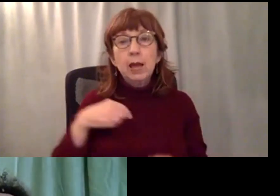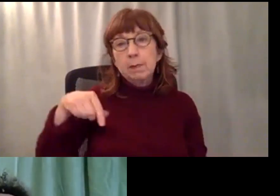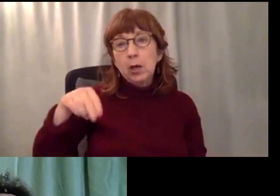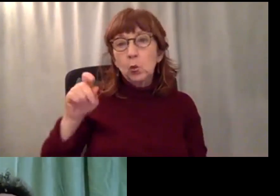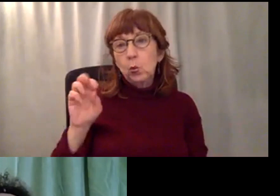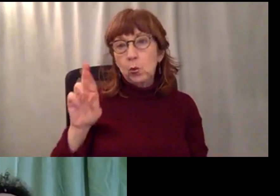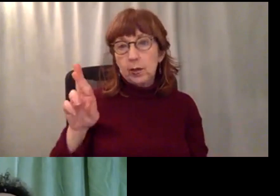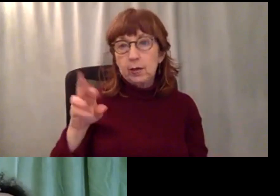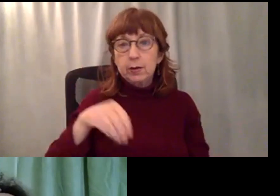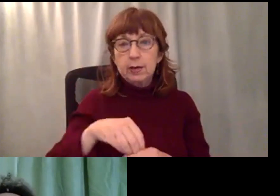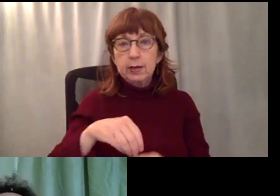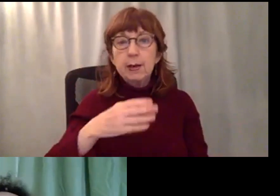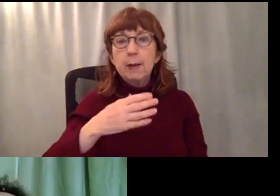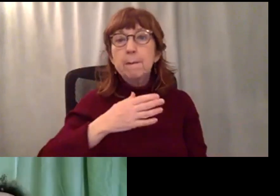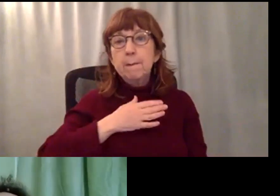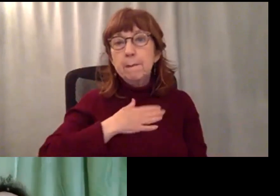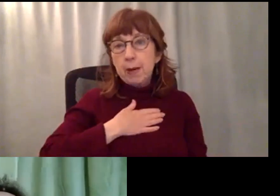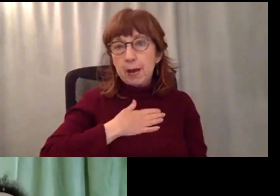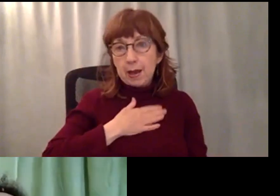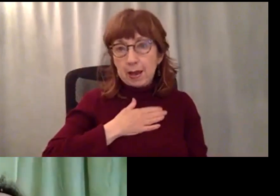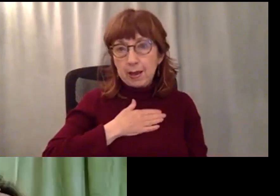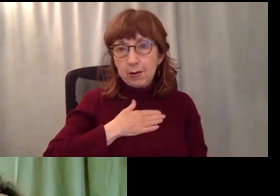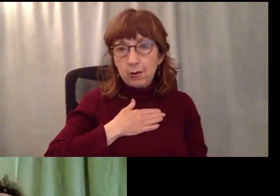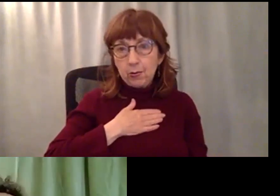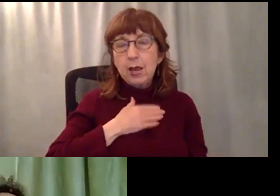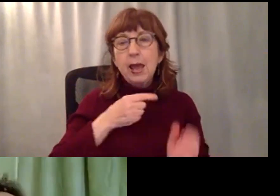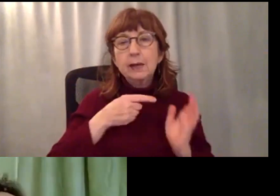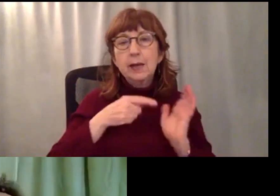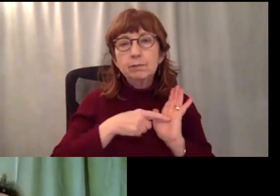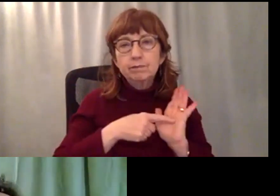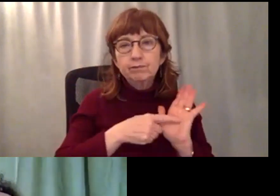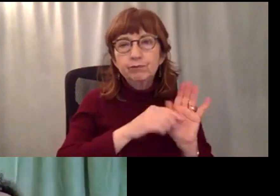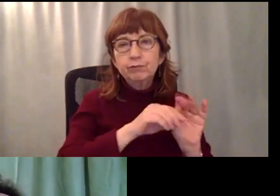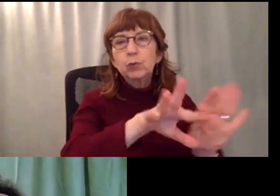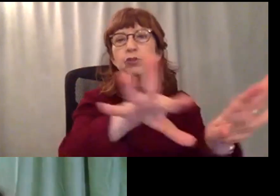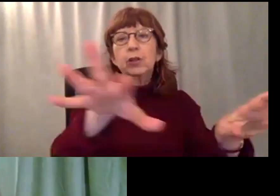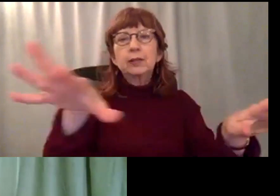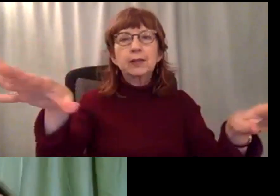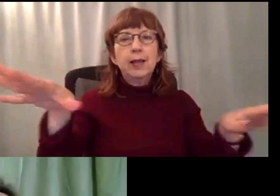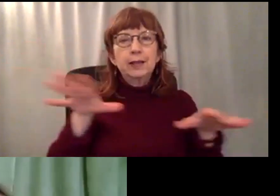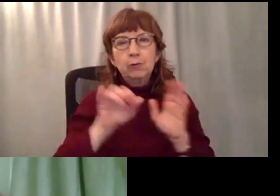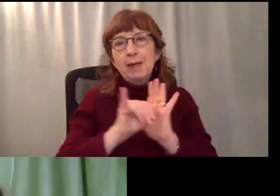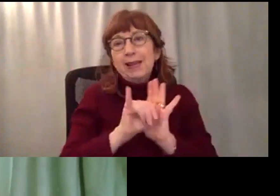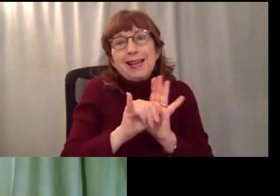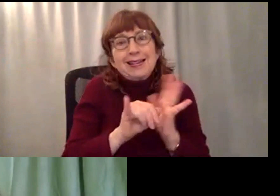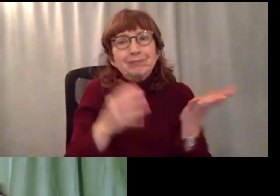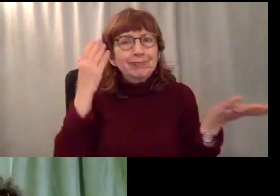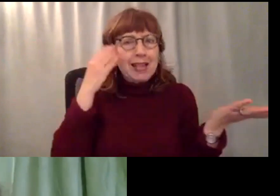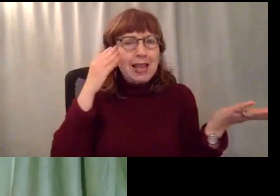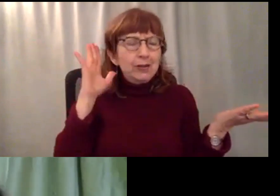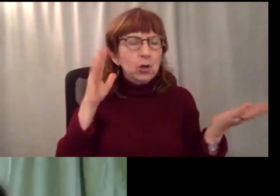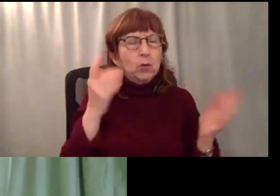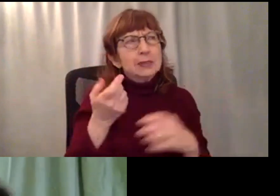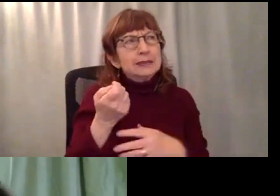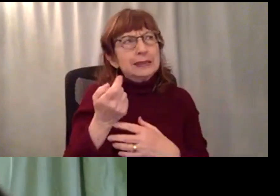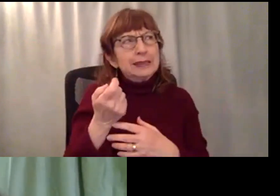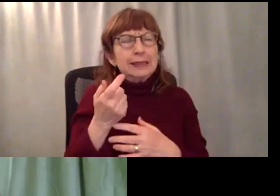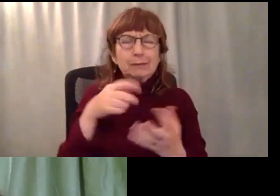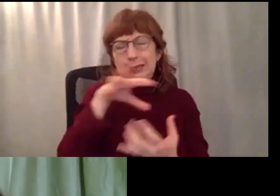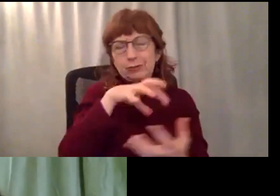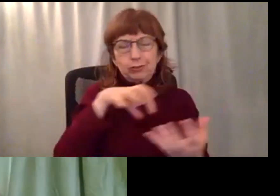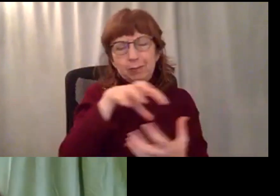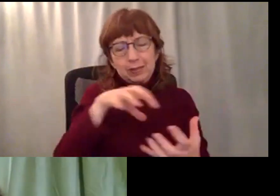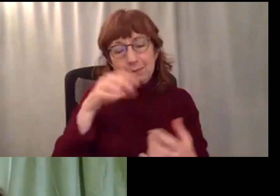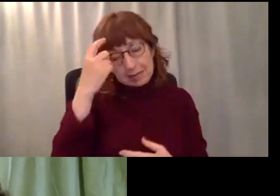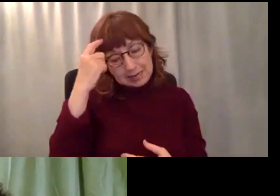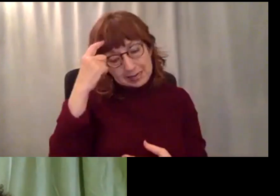own, and I'm projecting that in my identity. I don't know. It's a bit of like a little jumble in my